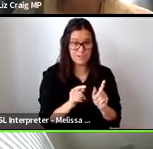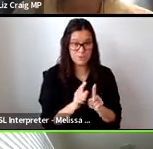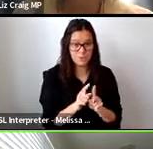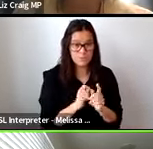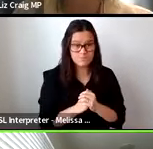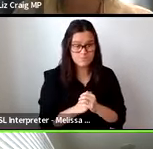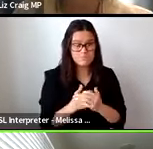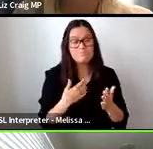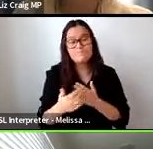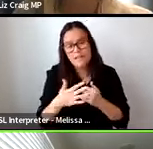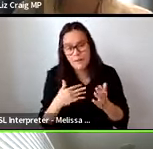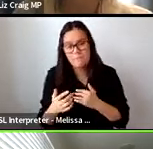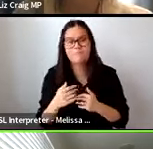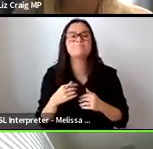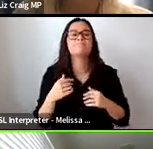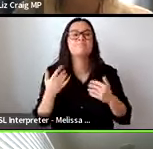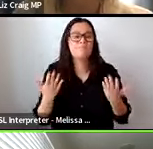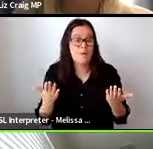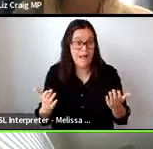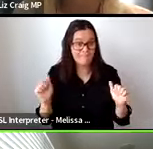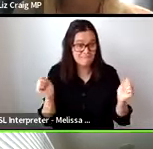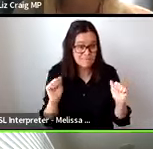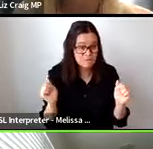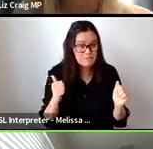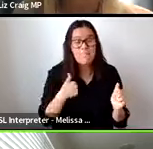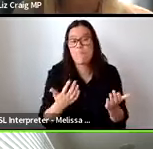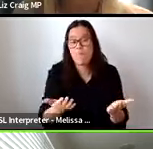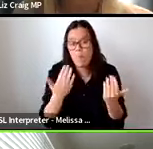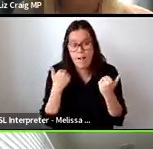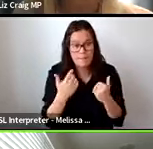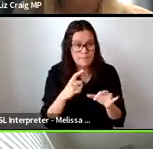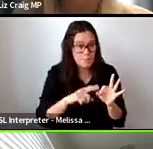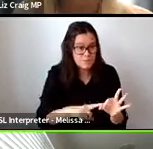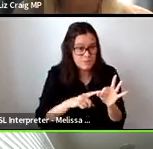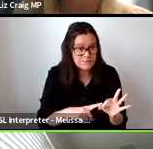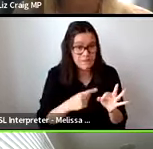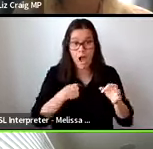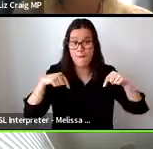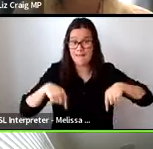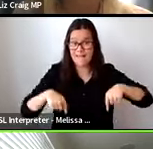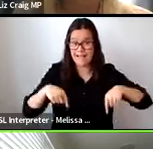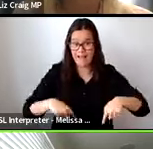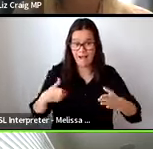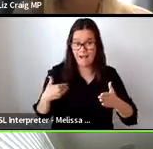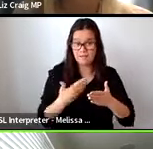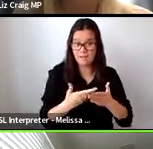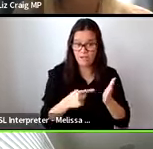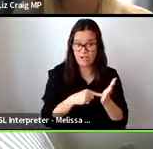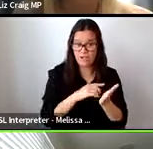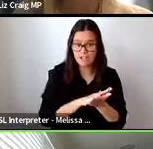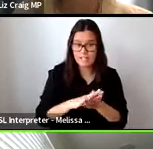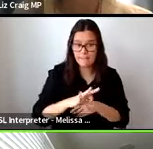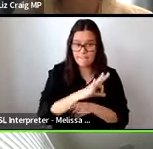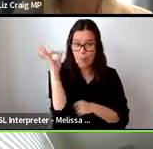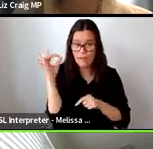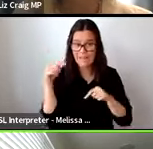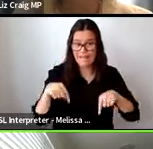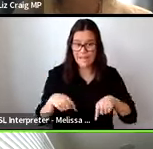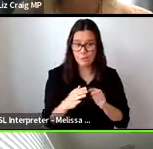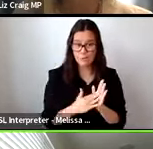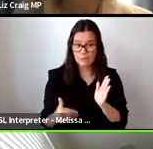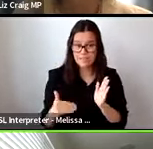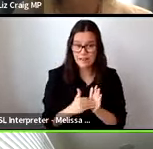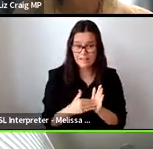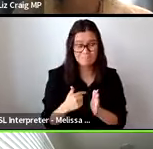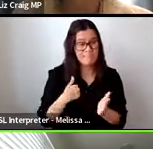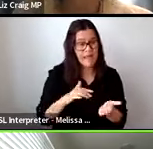the opportunity to take your questions. I'm in your beautiful country till Thursday morning, and anything I can do while I'm here as a